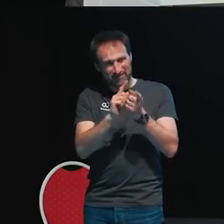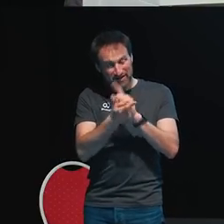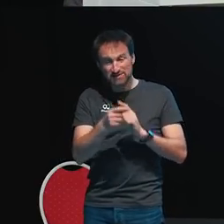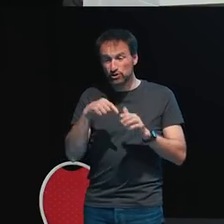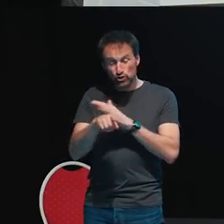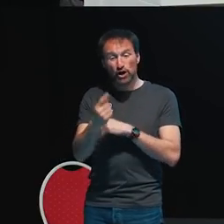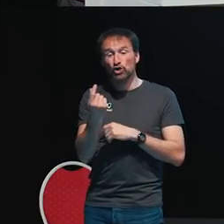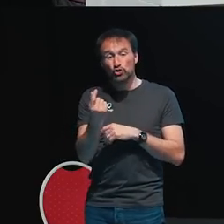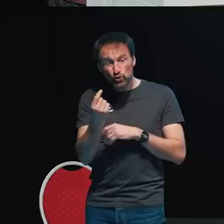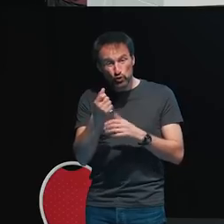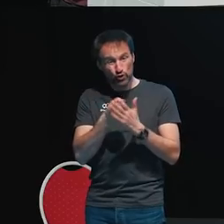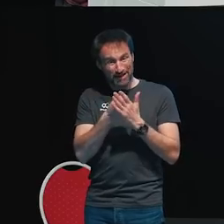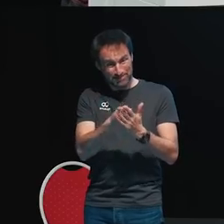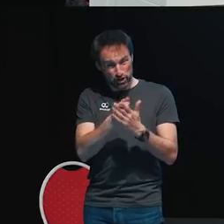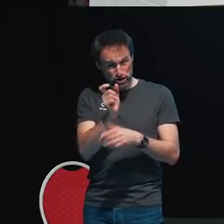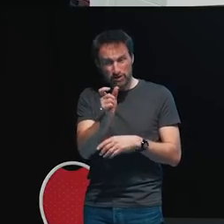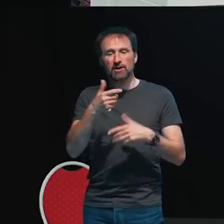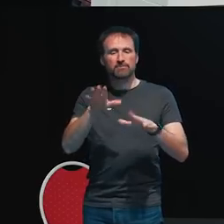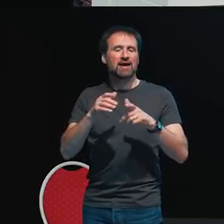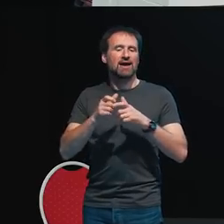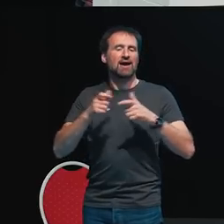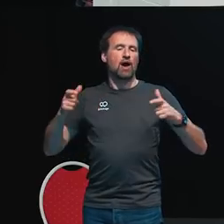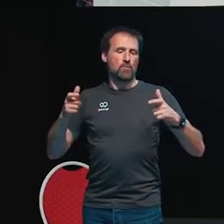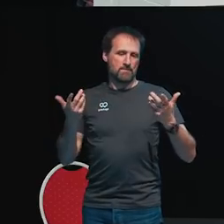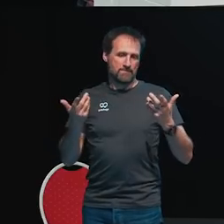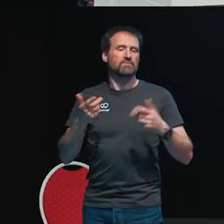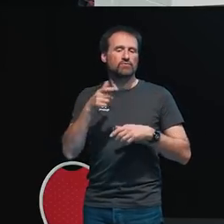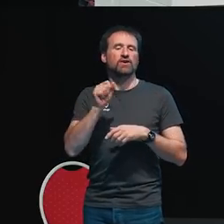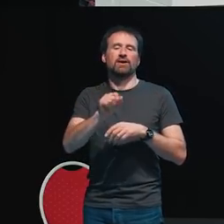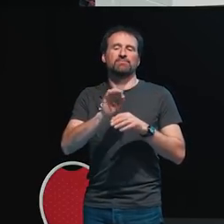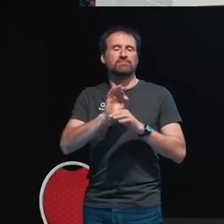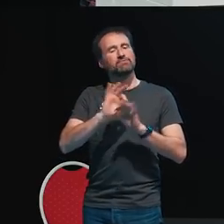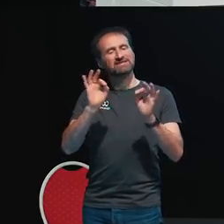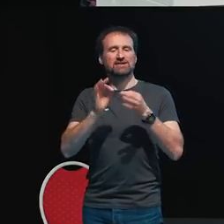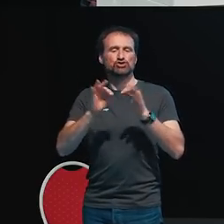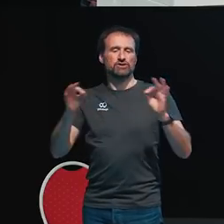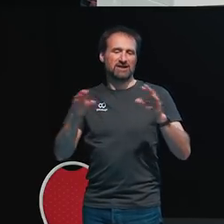you have more room, and you can use nicer syntax.